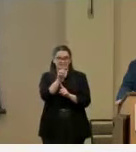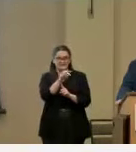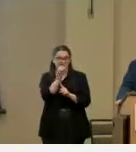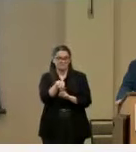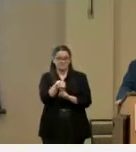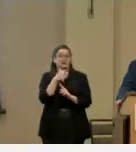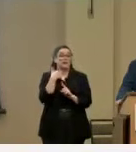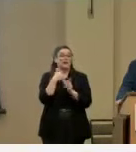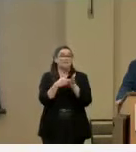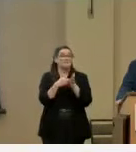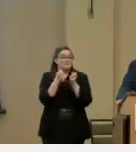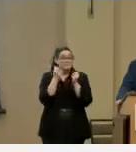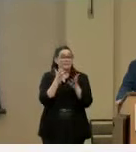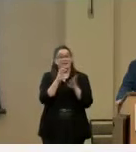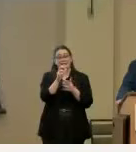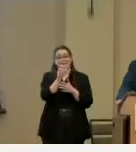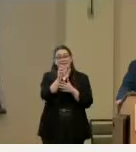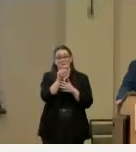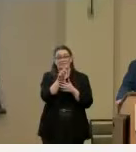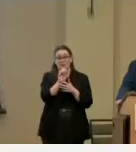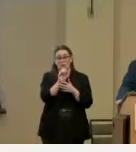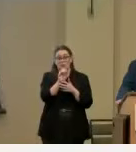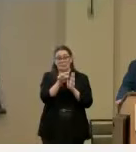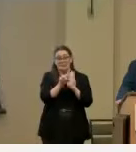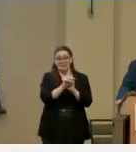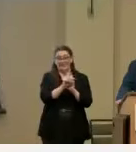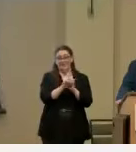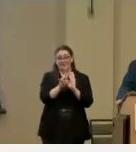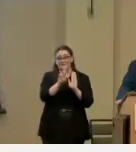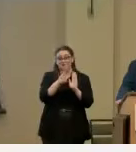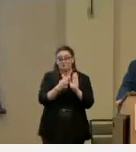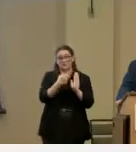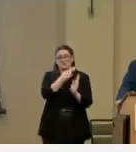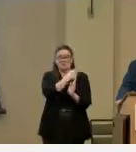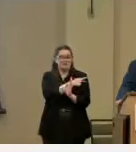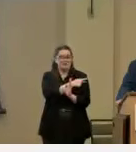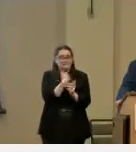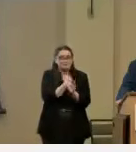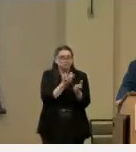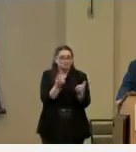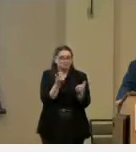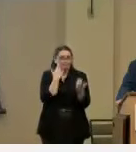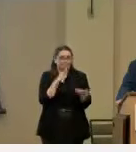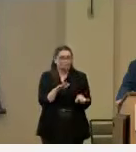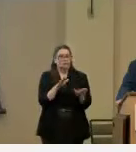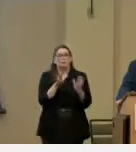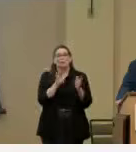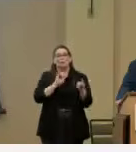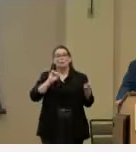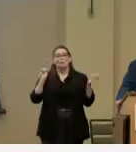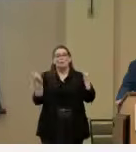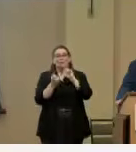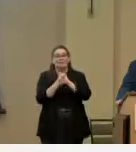lot of seronegative rheumatoid patients, and we haven't really known what to do with it. The evolution